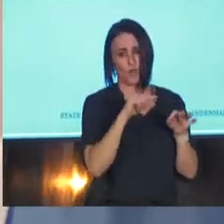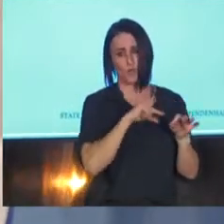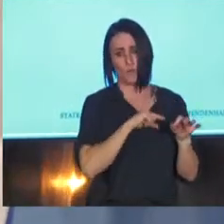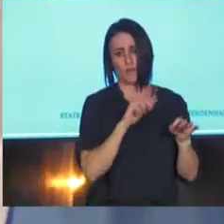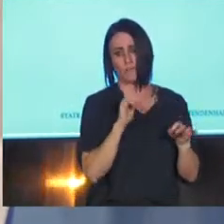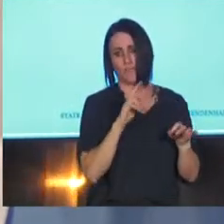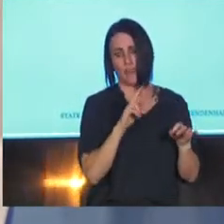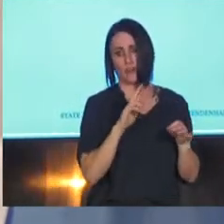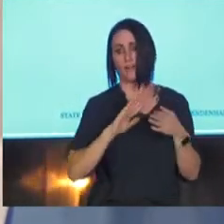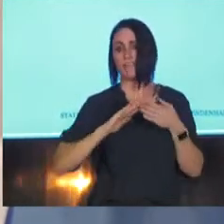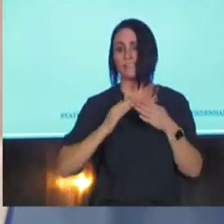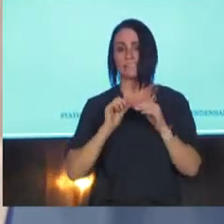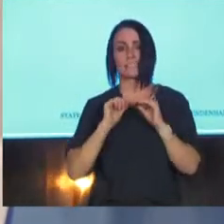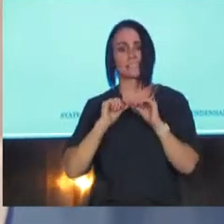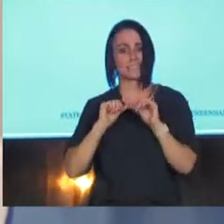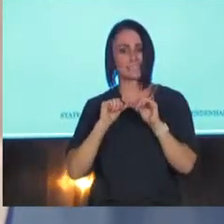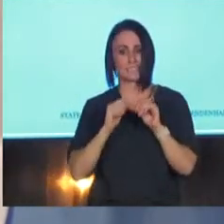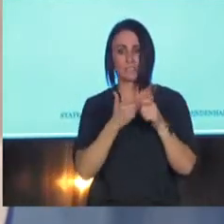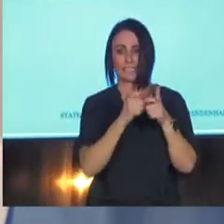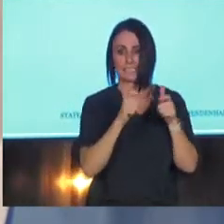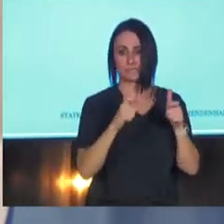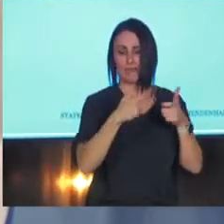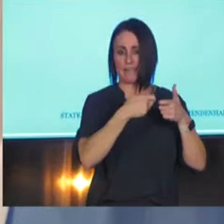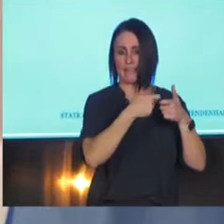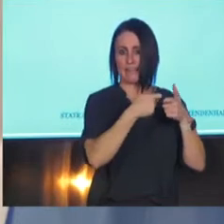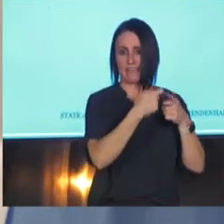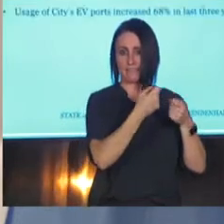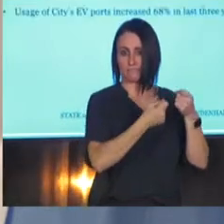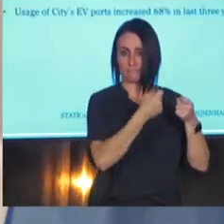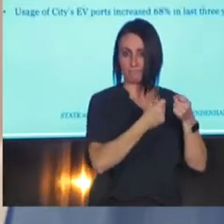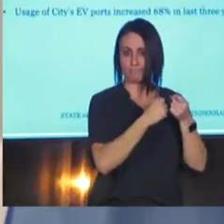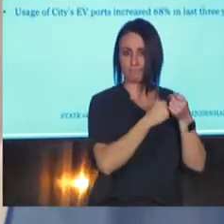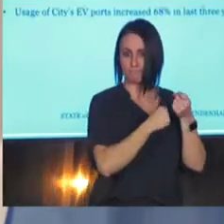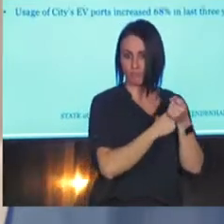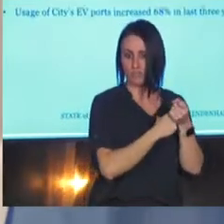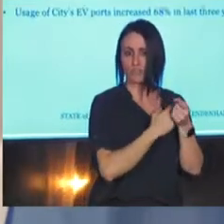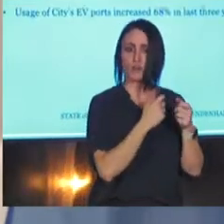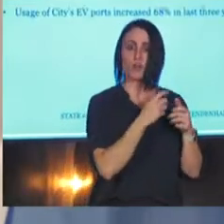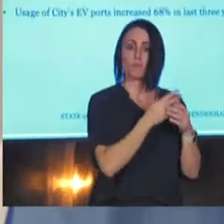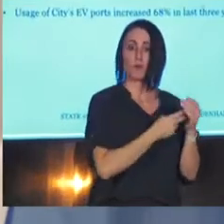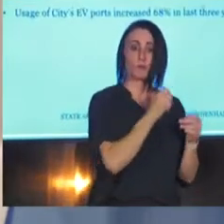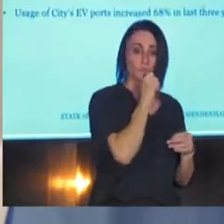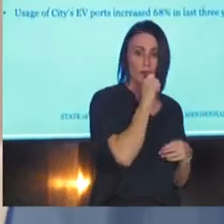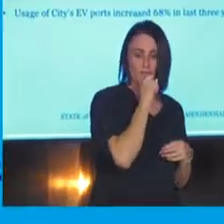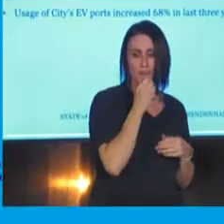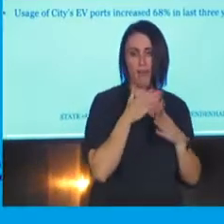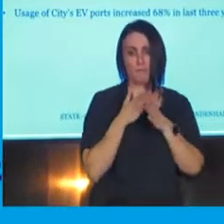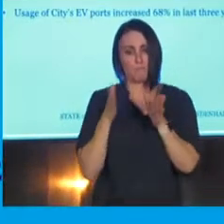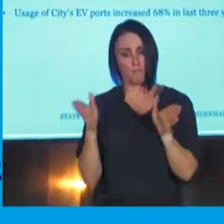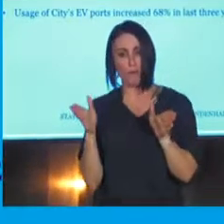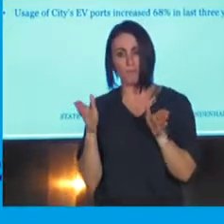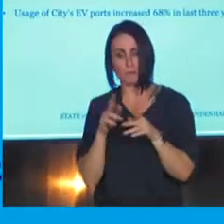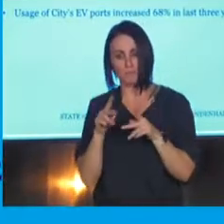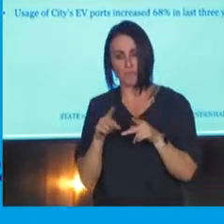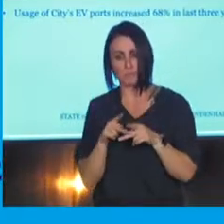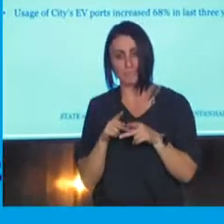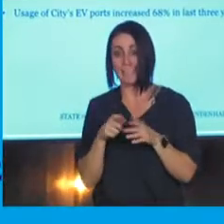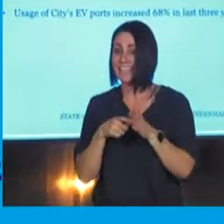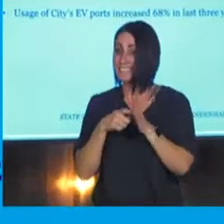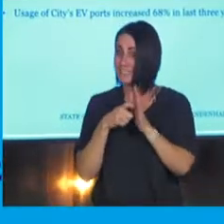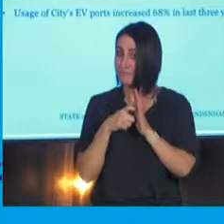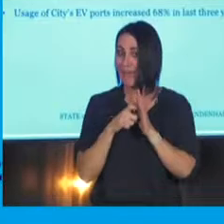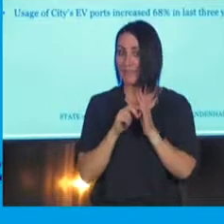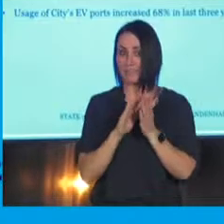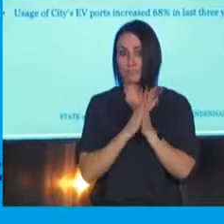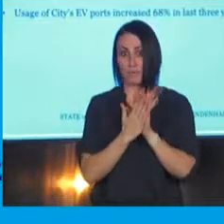The city is continuing to expand our electric vehicle infrastructure both at private and public locations. And demand is growing